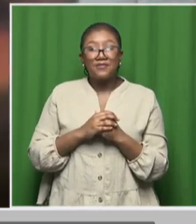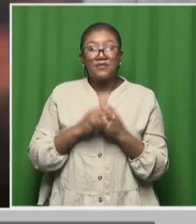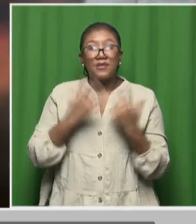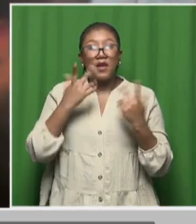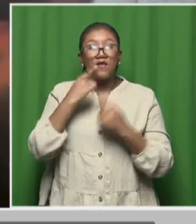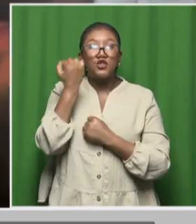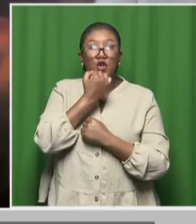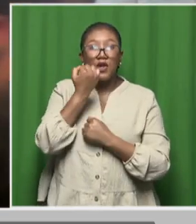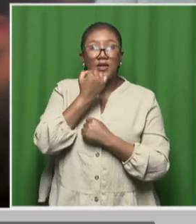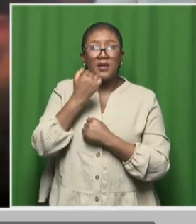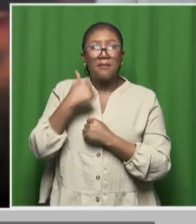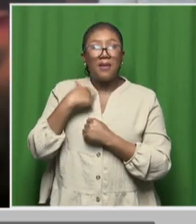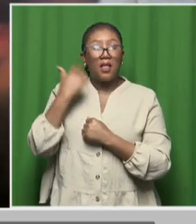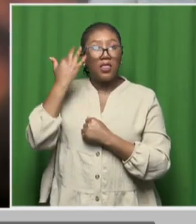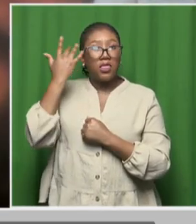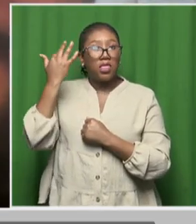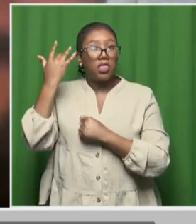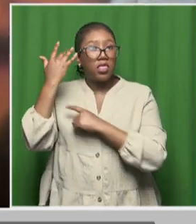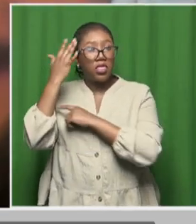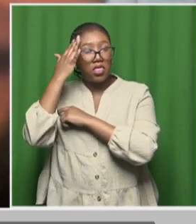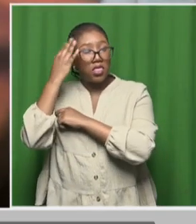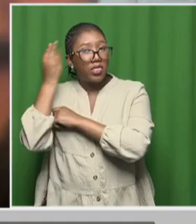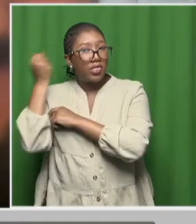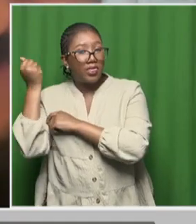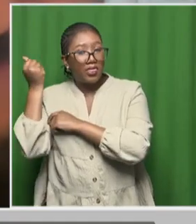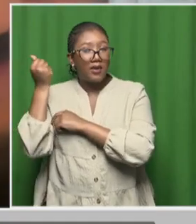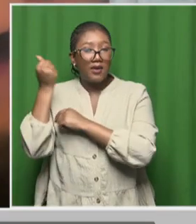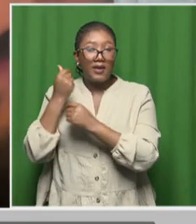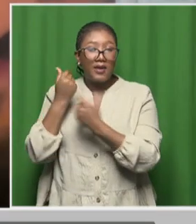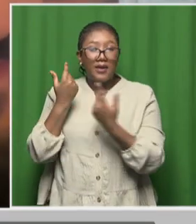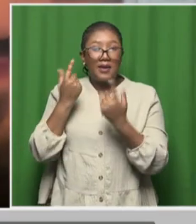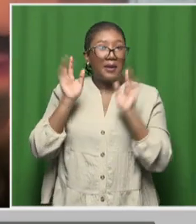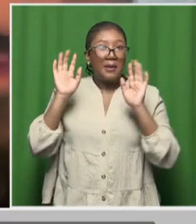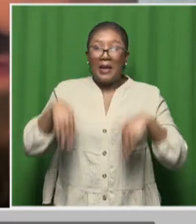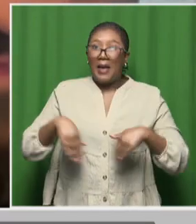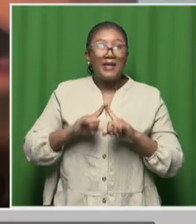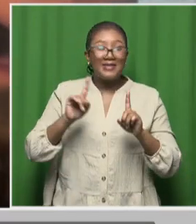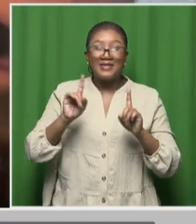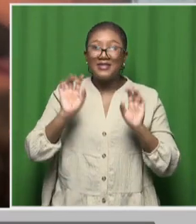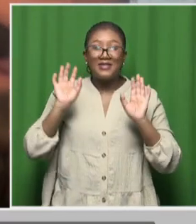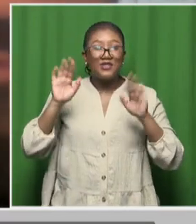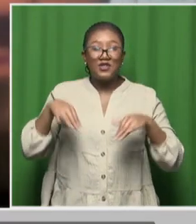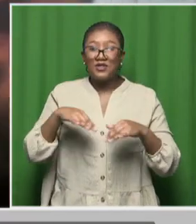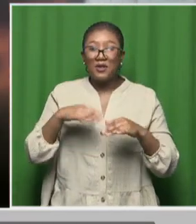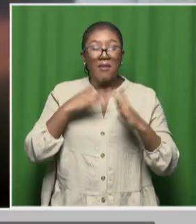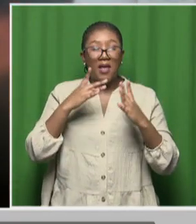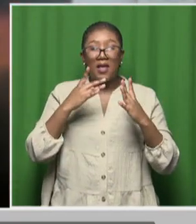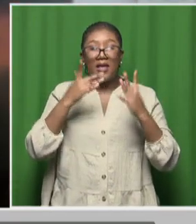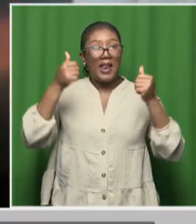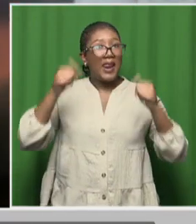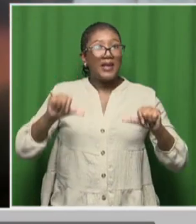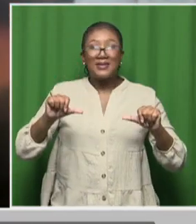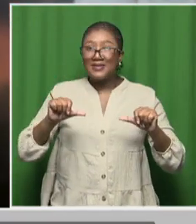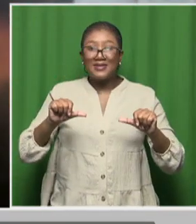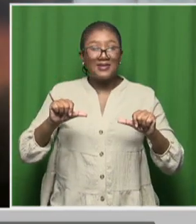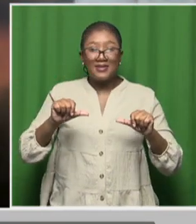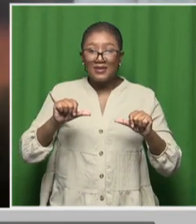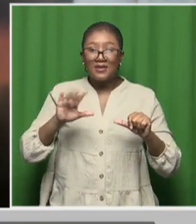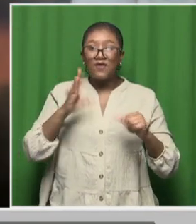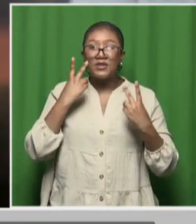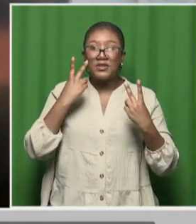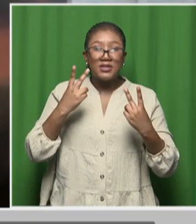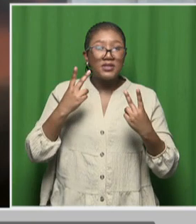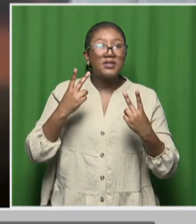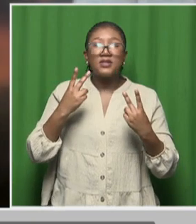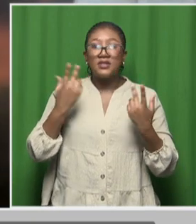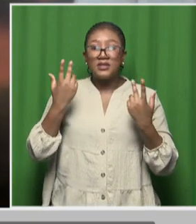I just lost my train of thought there. What was your question again? No, it's okay, because I want us to move on to the fact that, you know, with the increasing